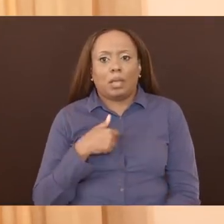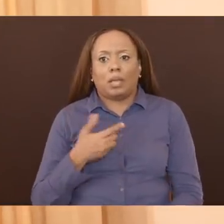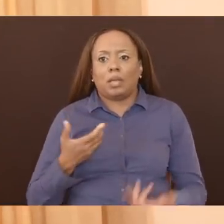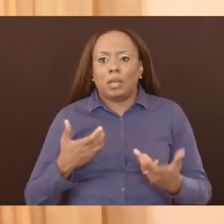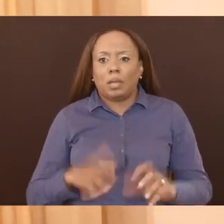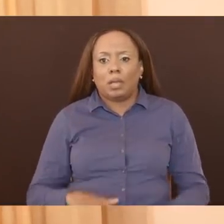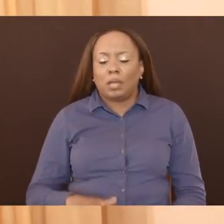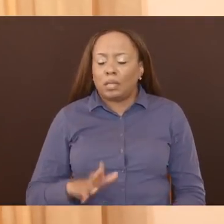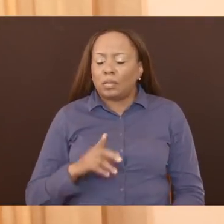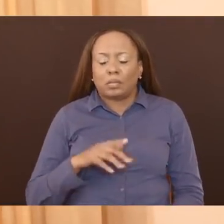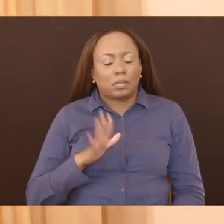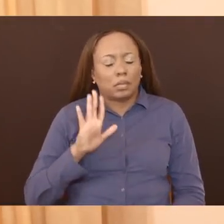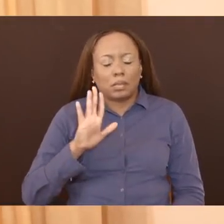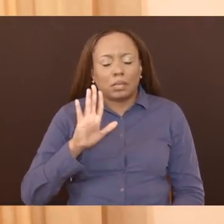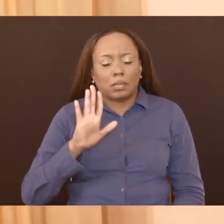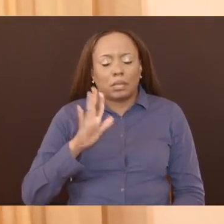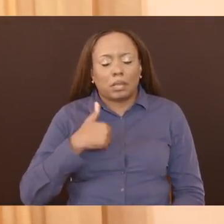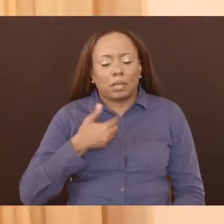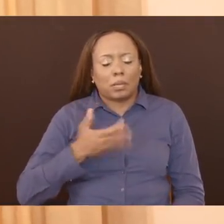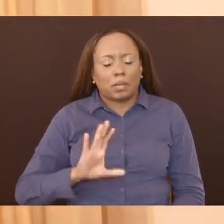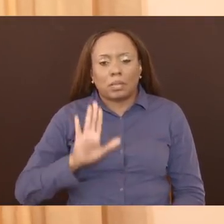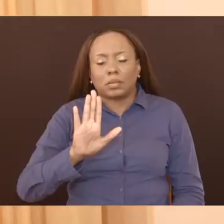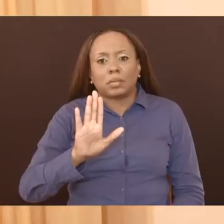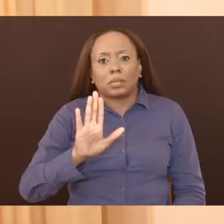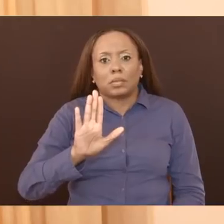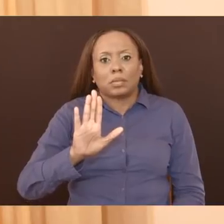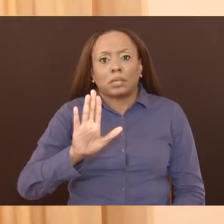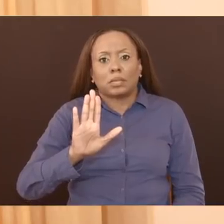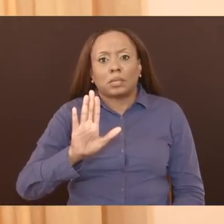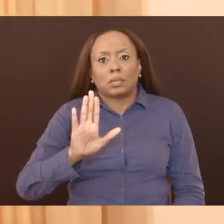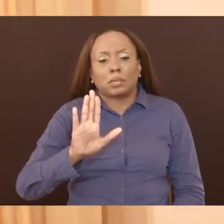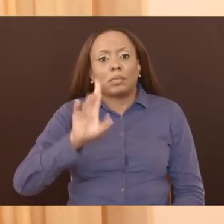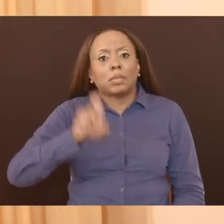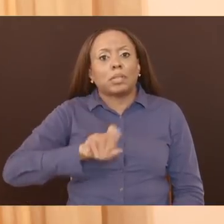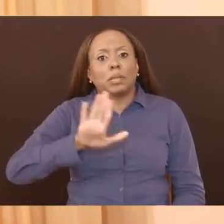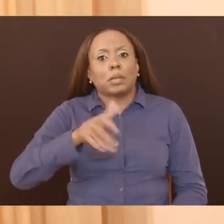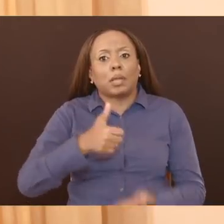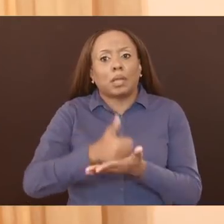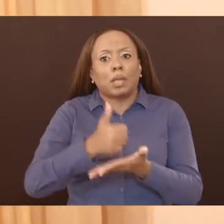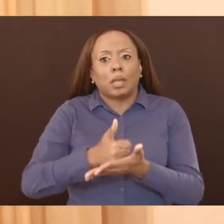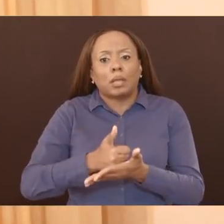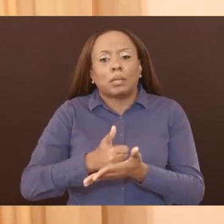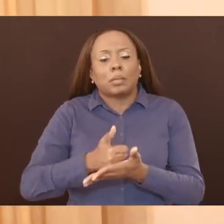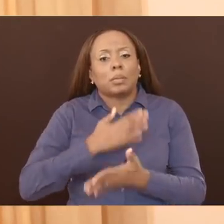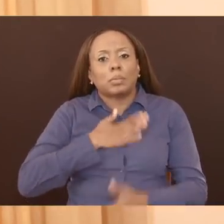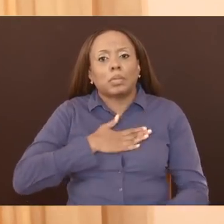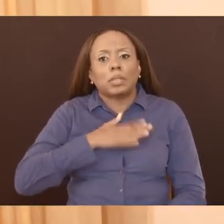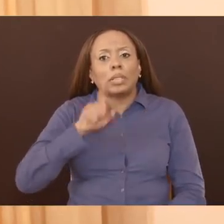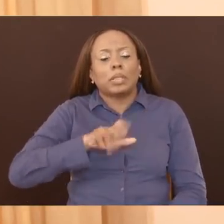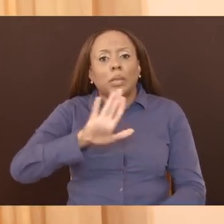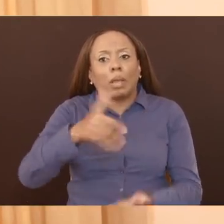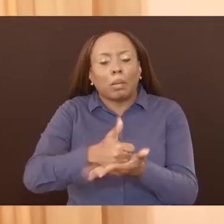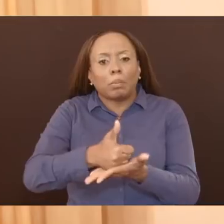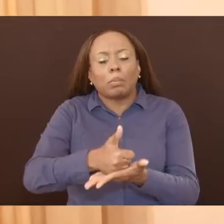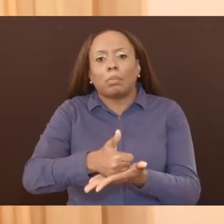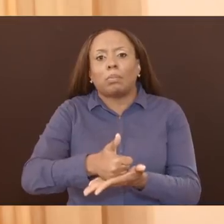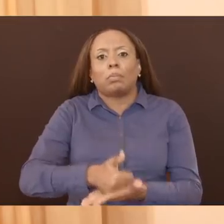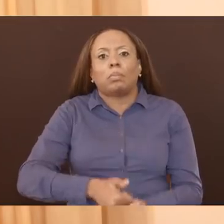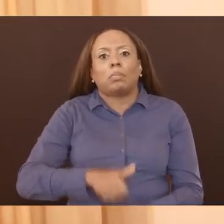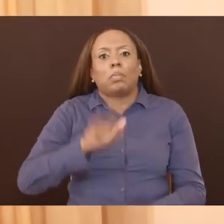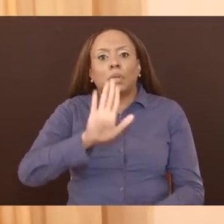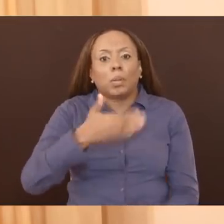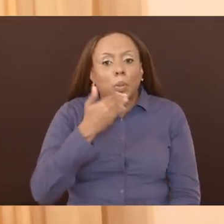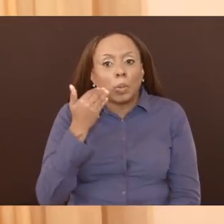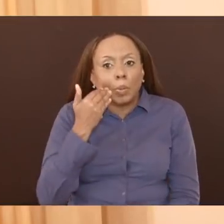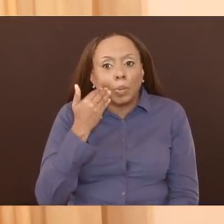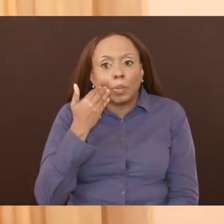you, I do not want us to get there. And we need your help not to get there. We need your help in the homes and in the nook